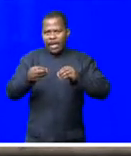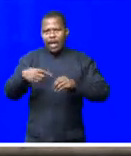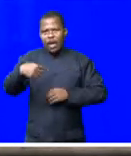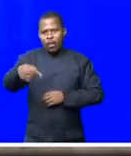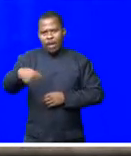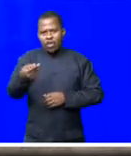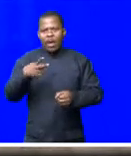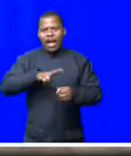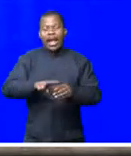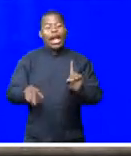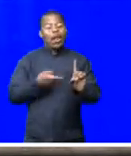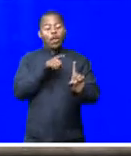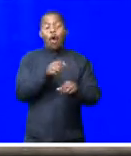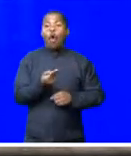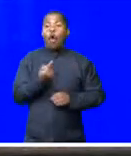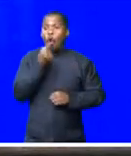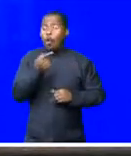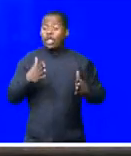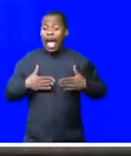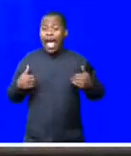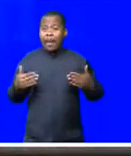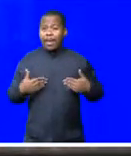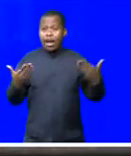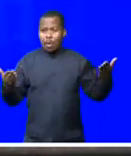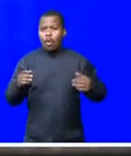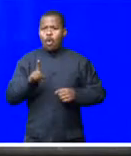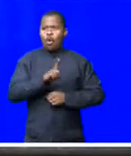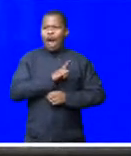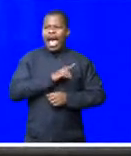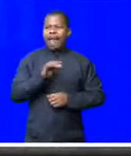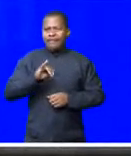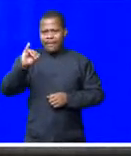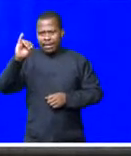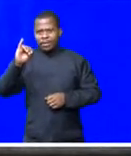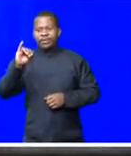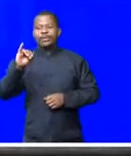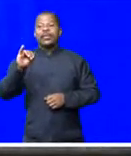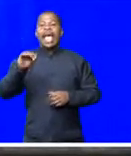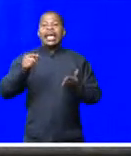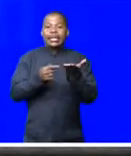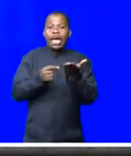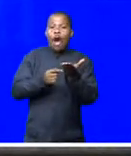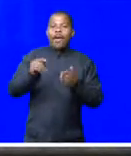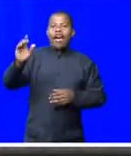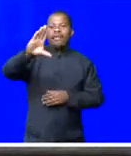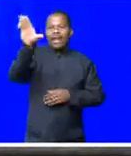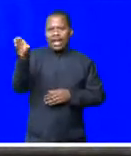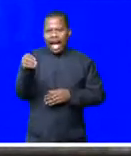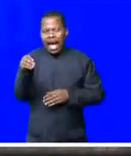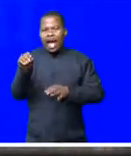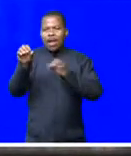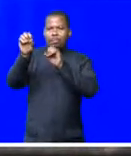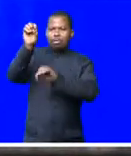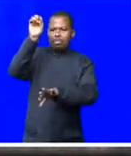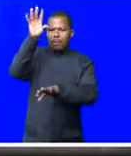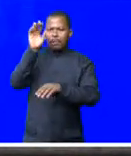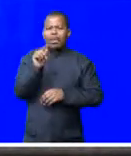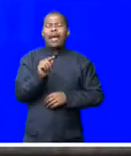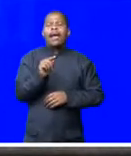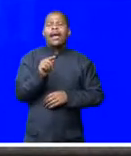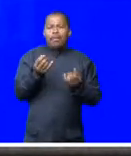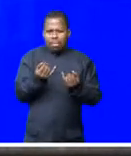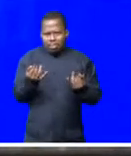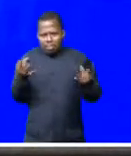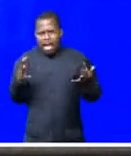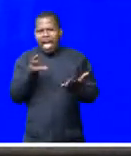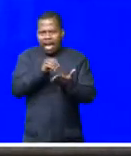ngulelinye lemadolobha ekucala e-Afrika kuba nema-traffic lights labalako. Loku yintfo leyiseyimvela kancane emadolobheni